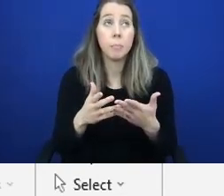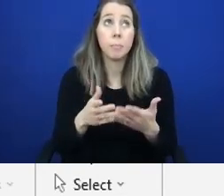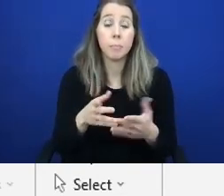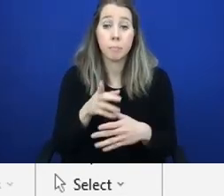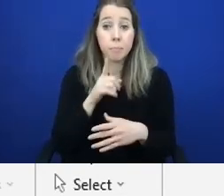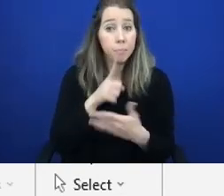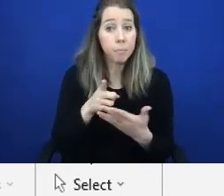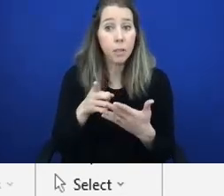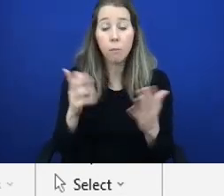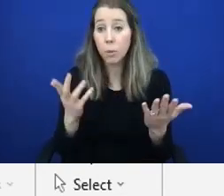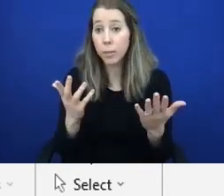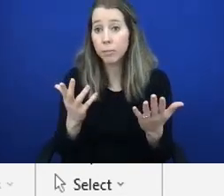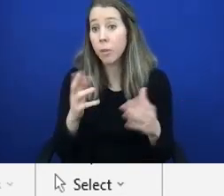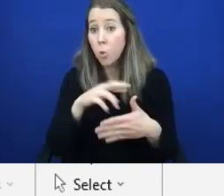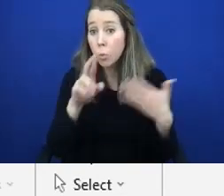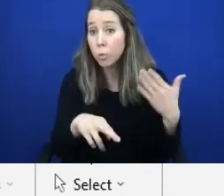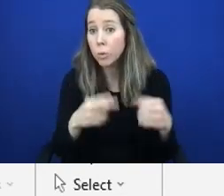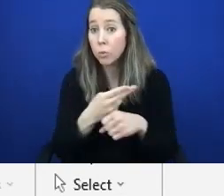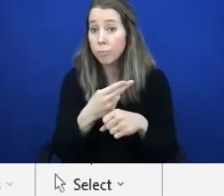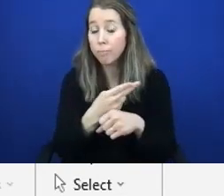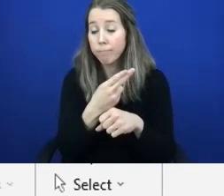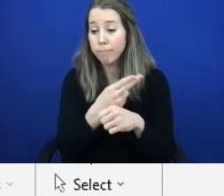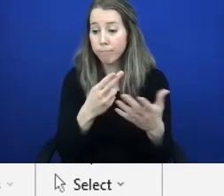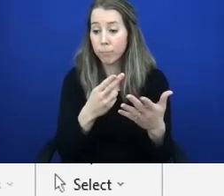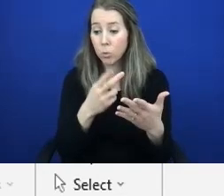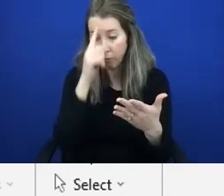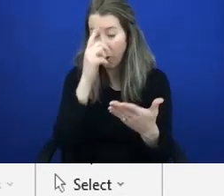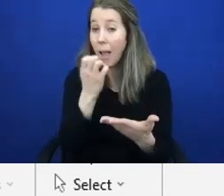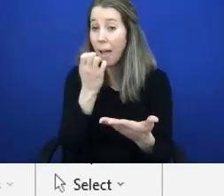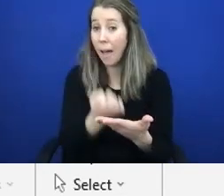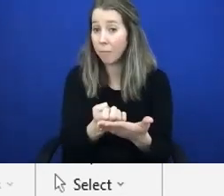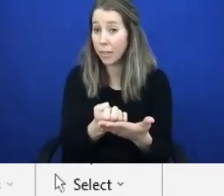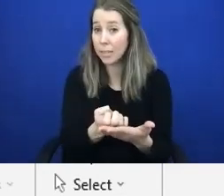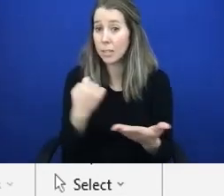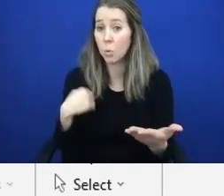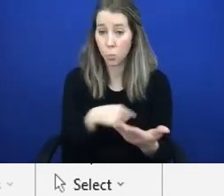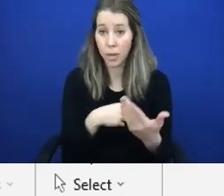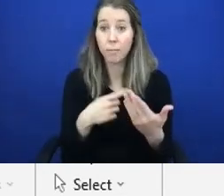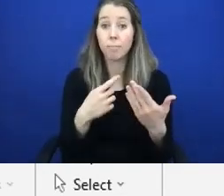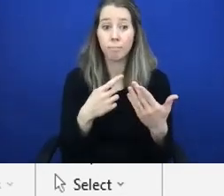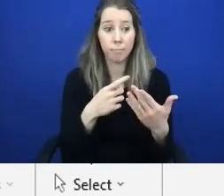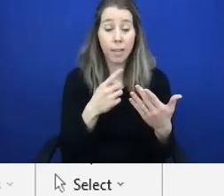we hope that the results are used as evidence that we have achieved what we said we were going to